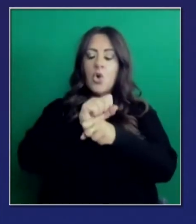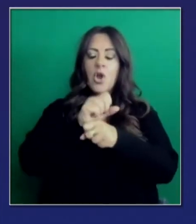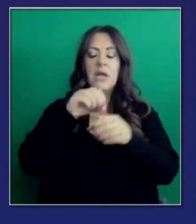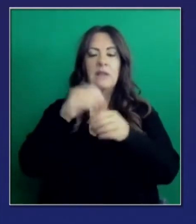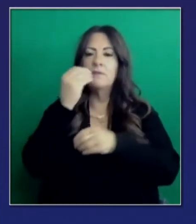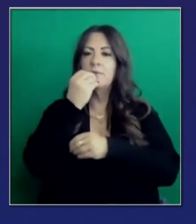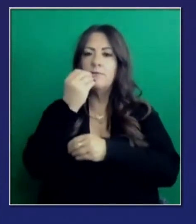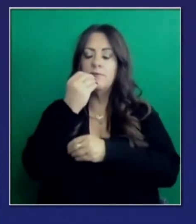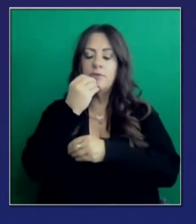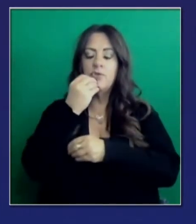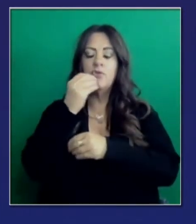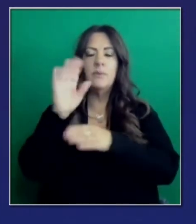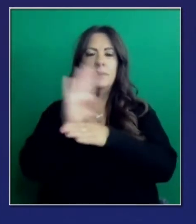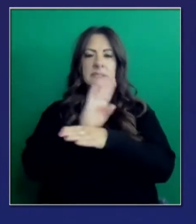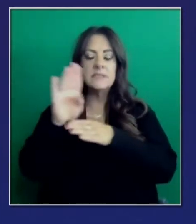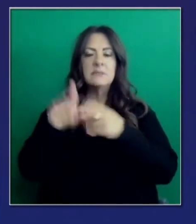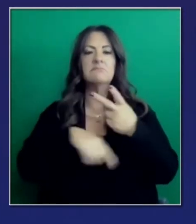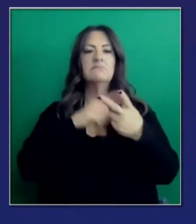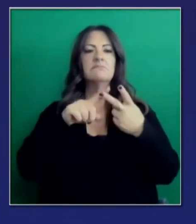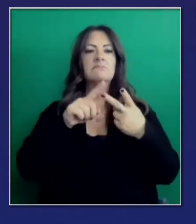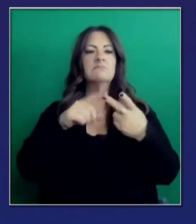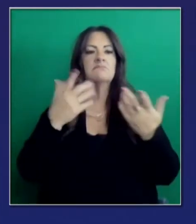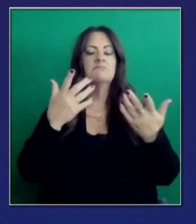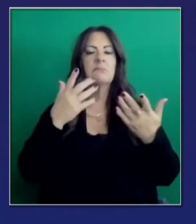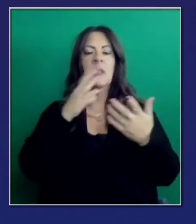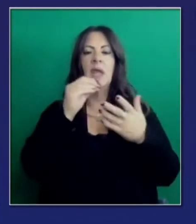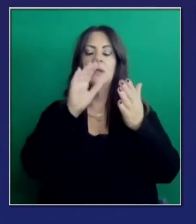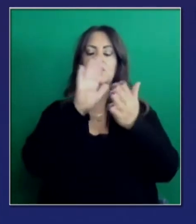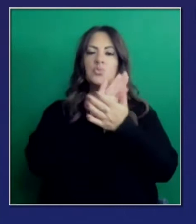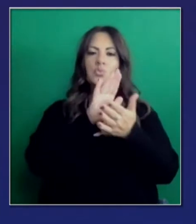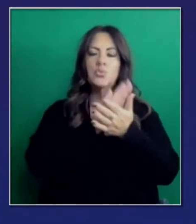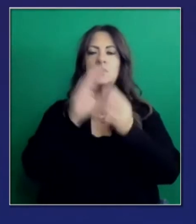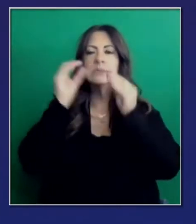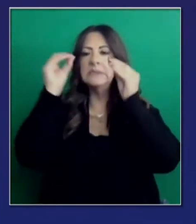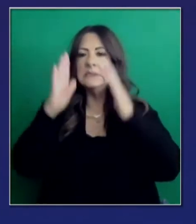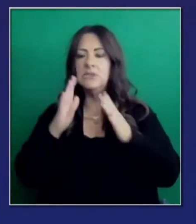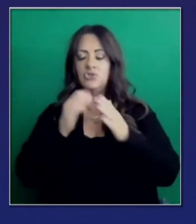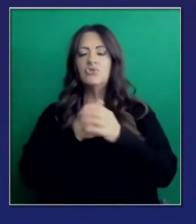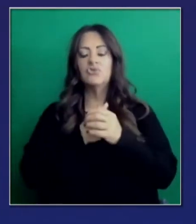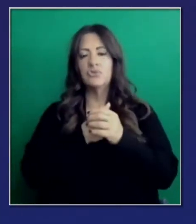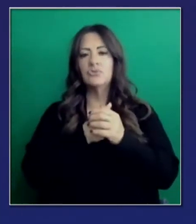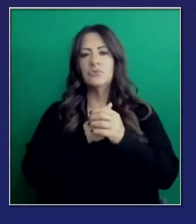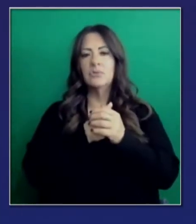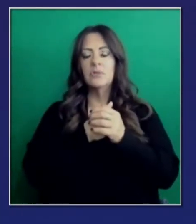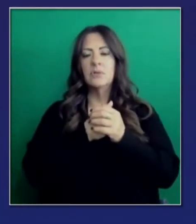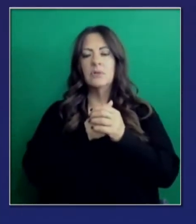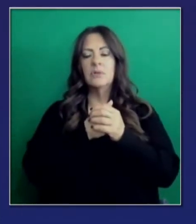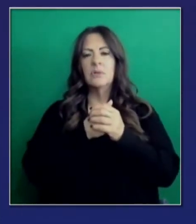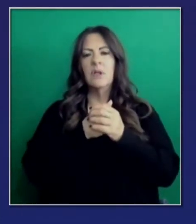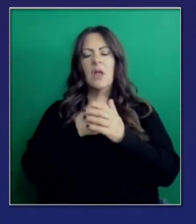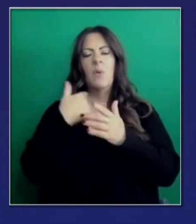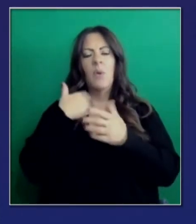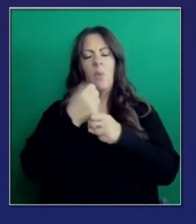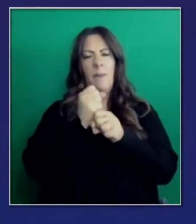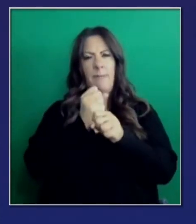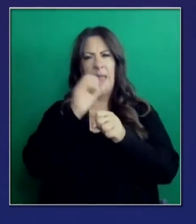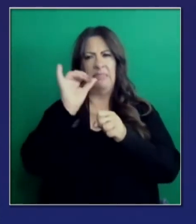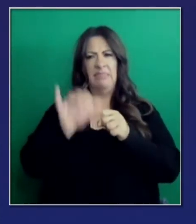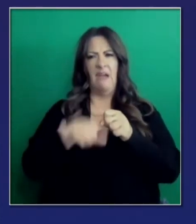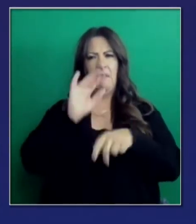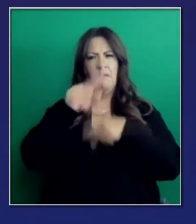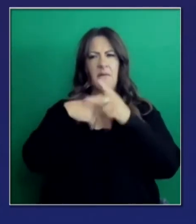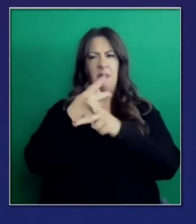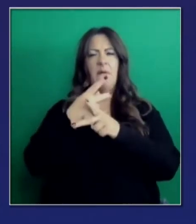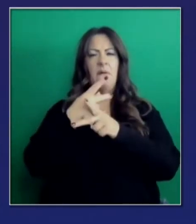We want to continue to provide a framework of prioritization in that cohort. 65 and over,